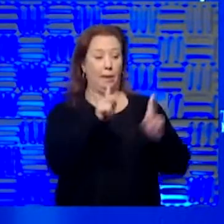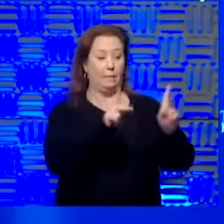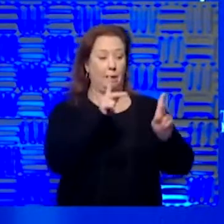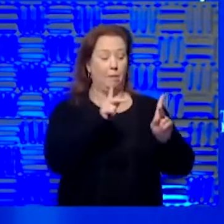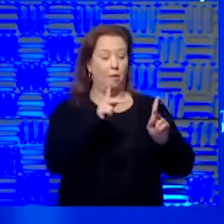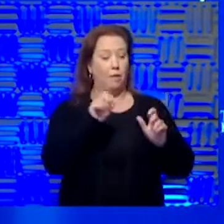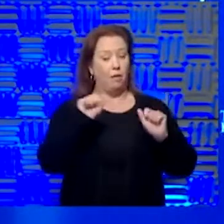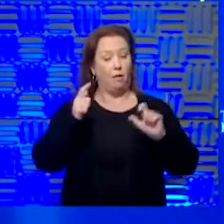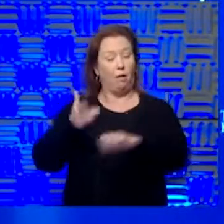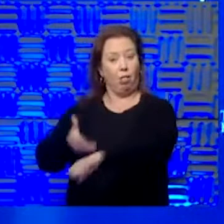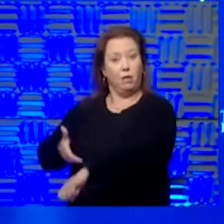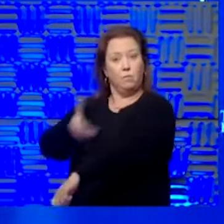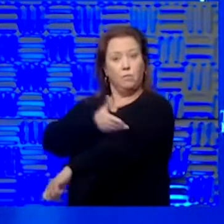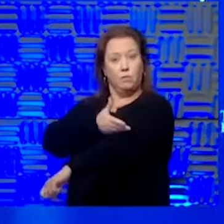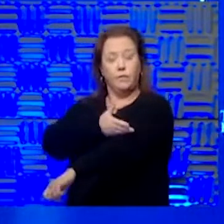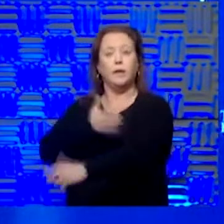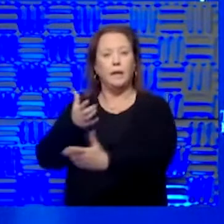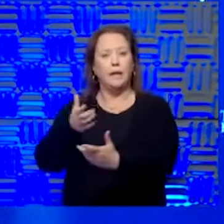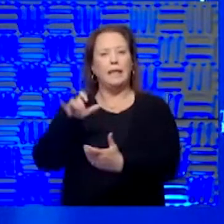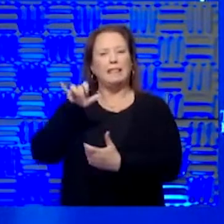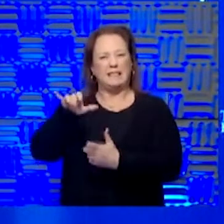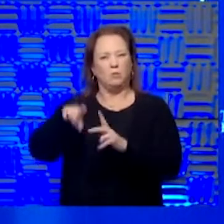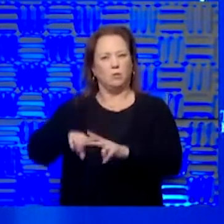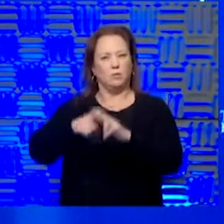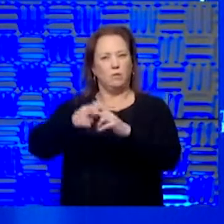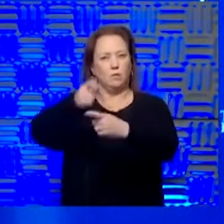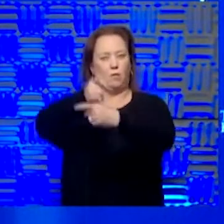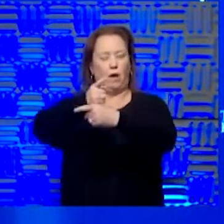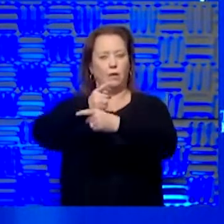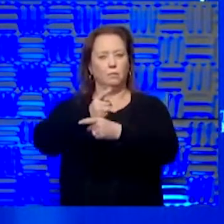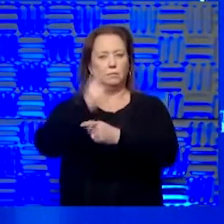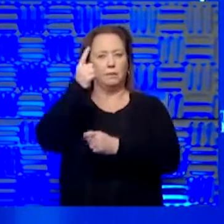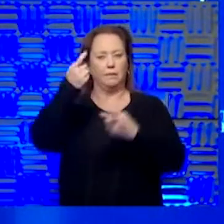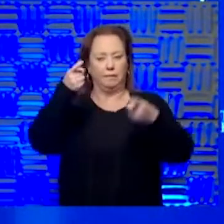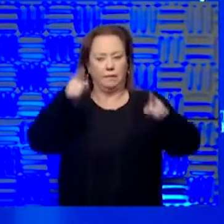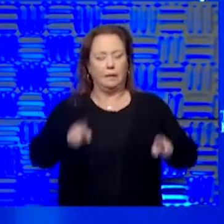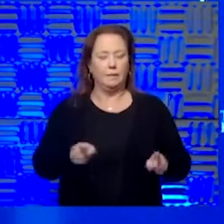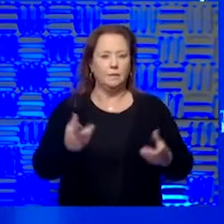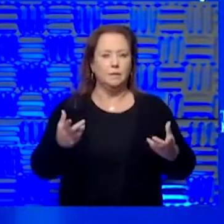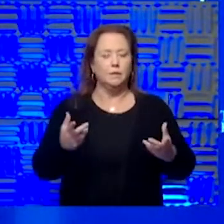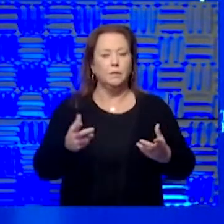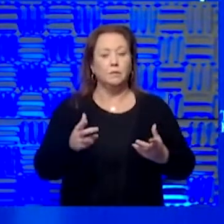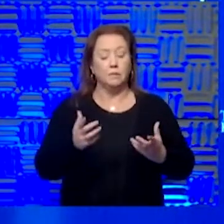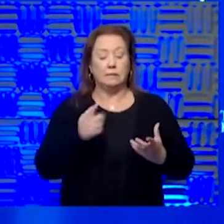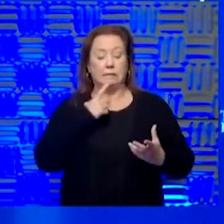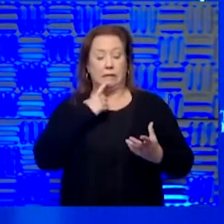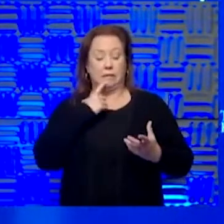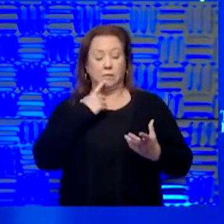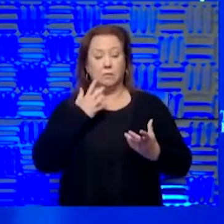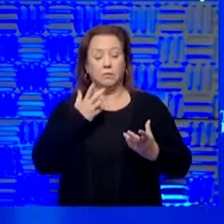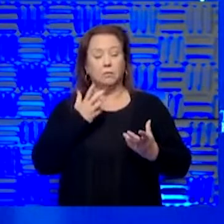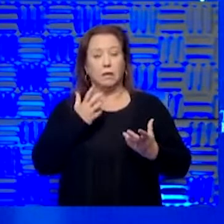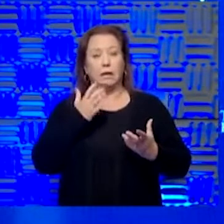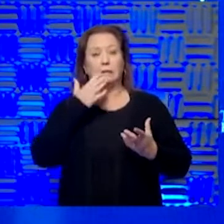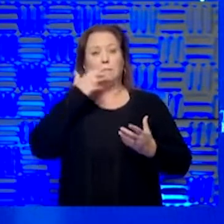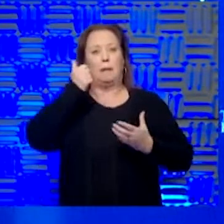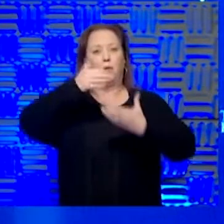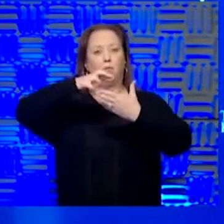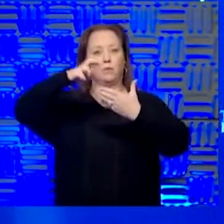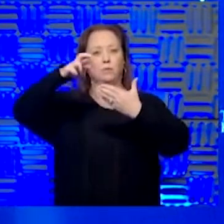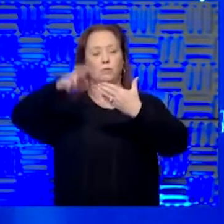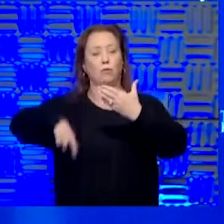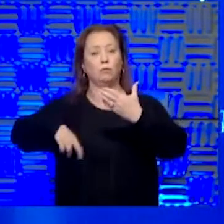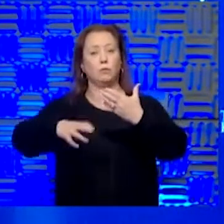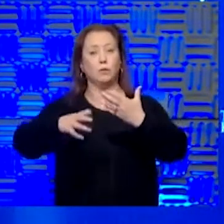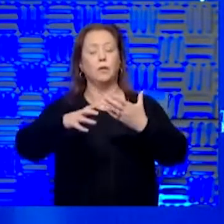all got better, which is, that's kind of where things start, right? When you have something like this, that suggests that this does have better outcomes in